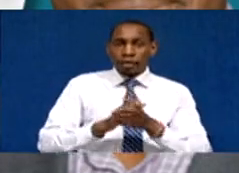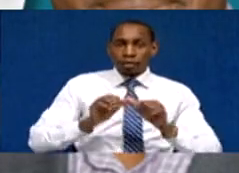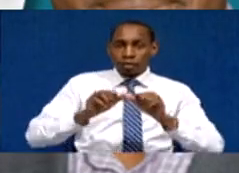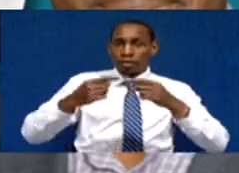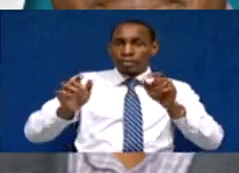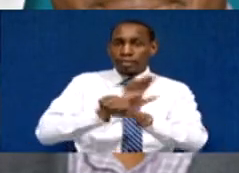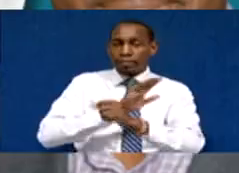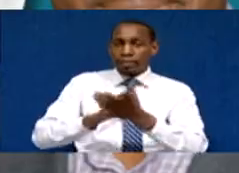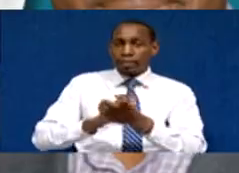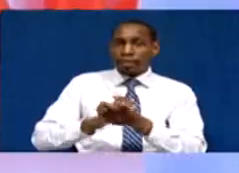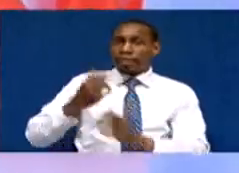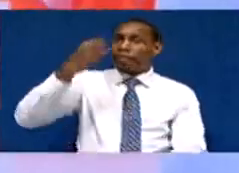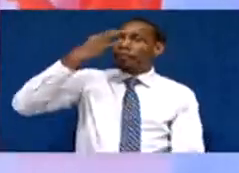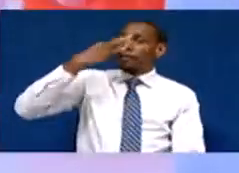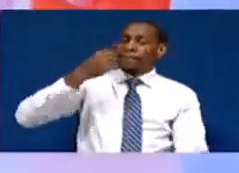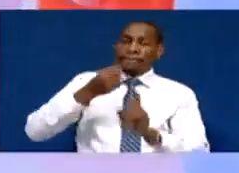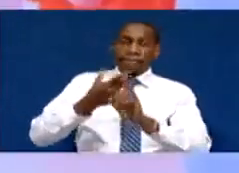existing successful nasal spray vaccine."